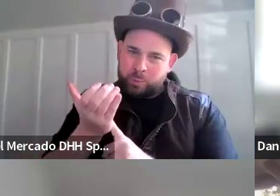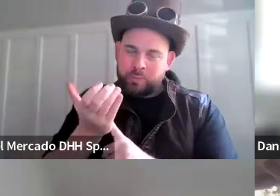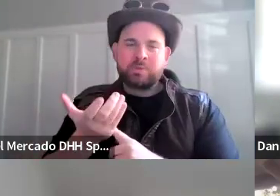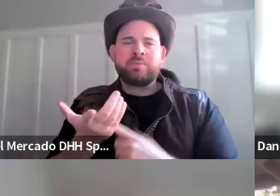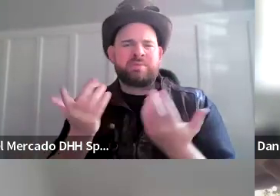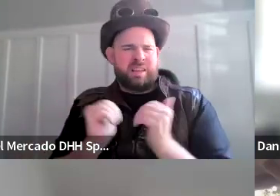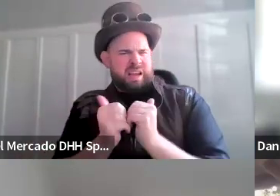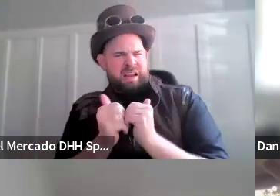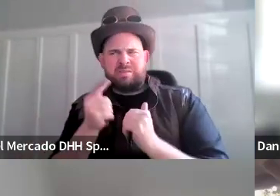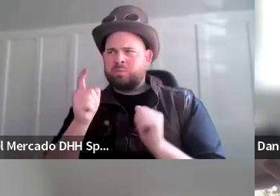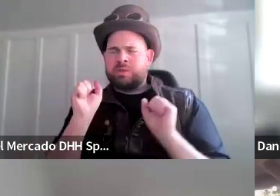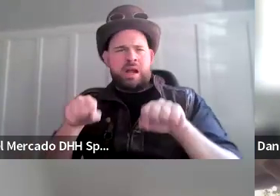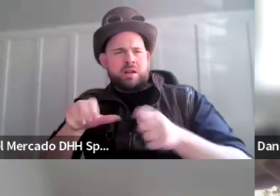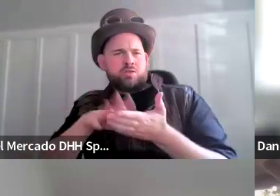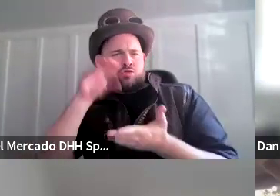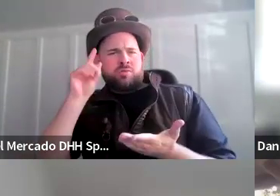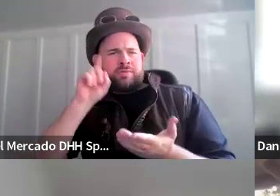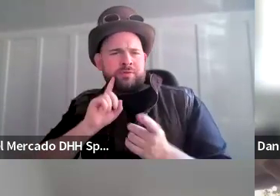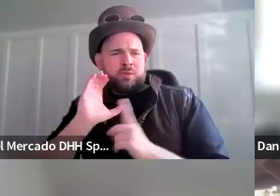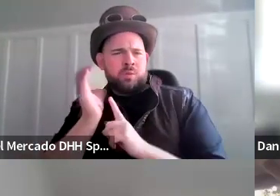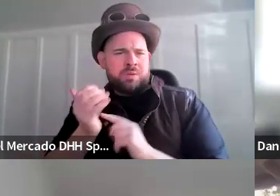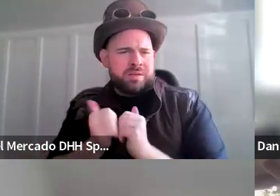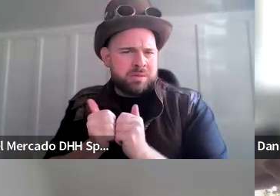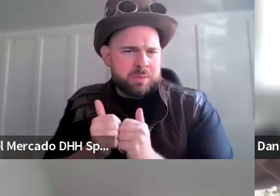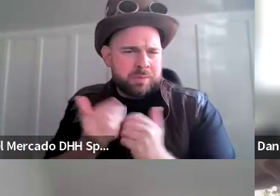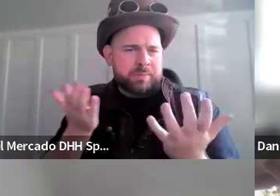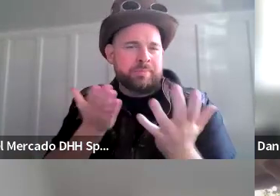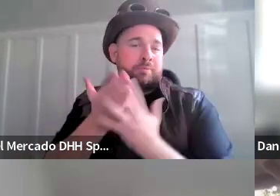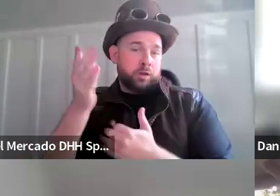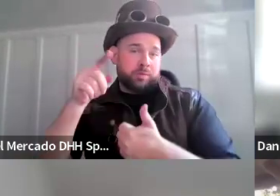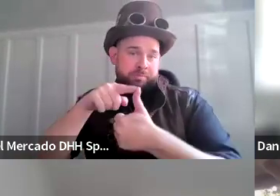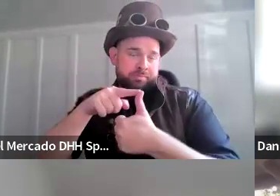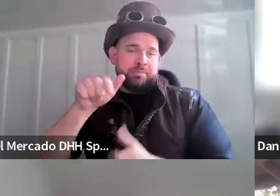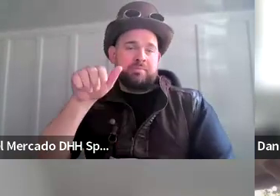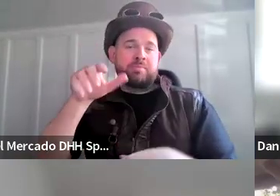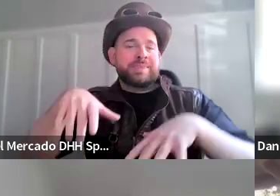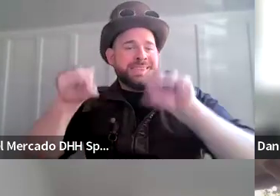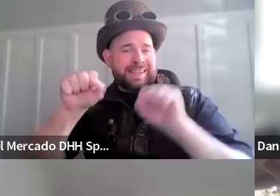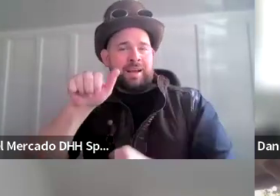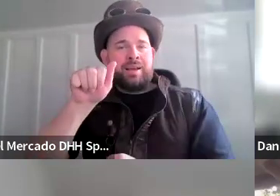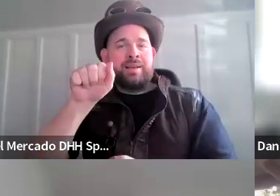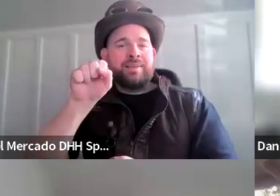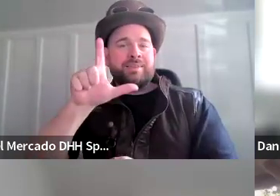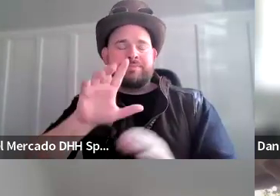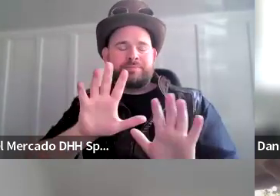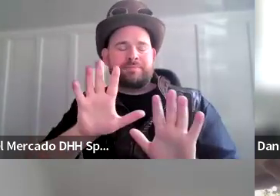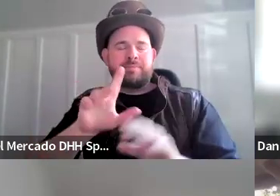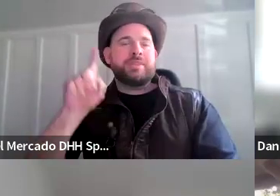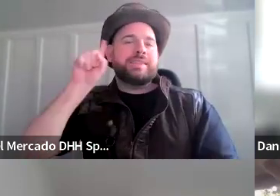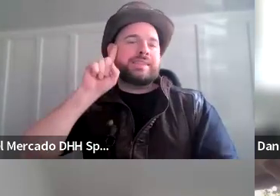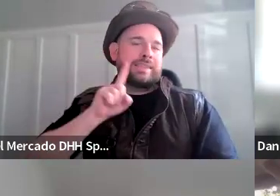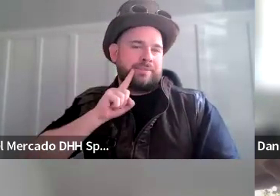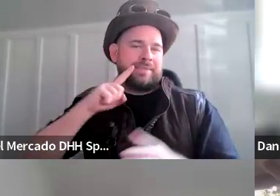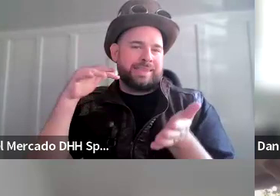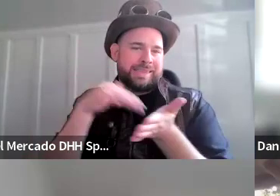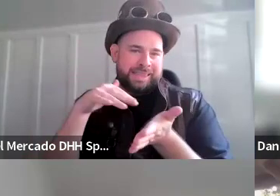So ASL classes really don't teach you about deaf culture at all. So where can you learn that? There's a few options.